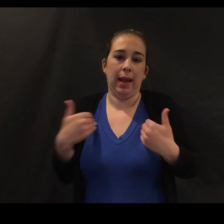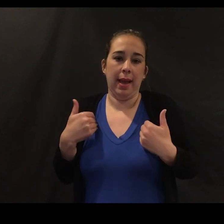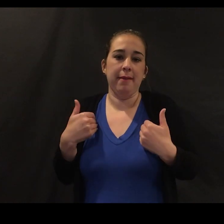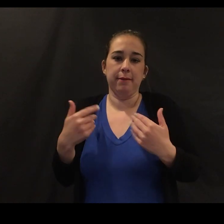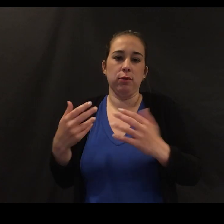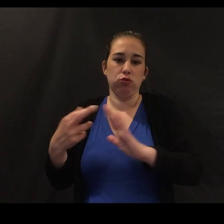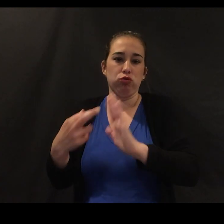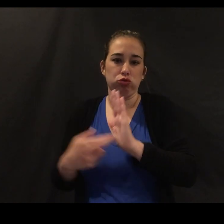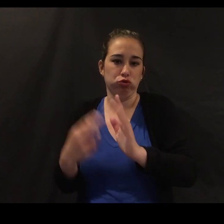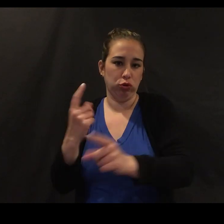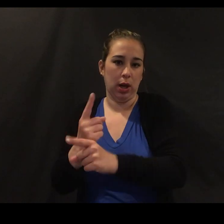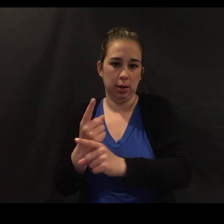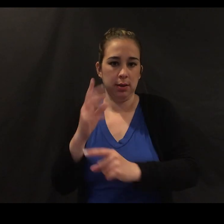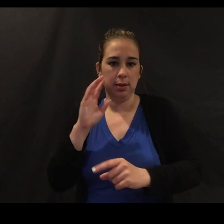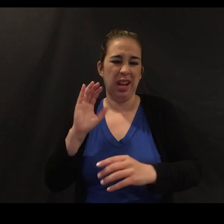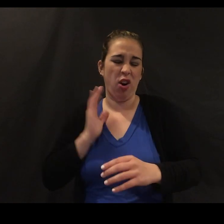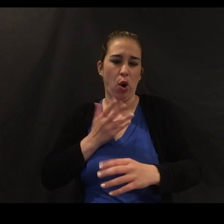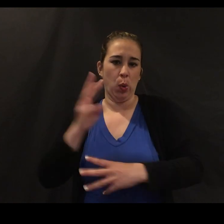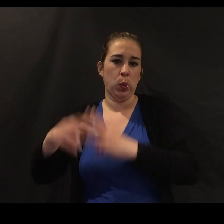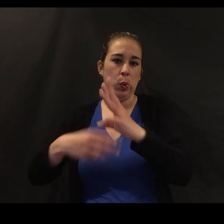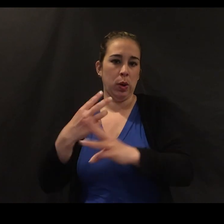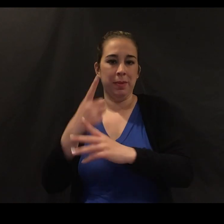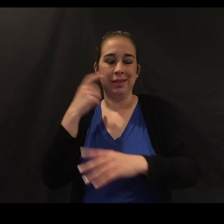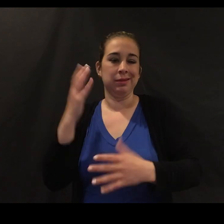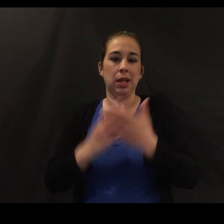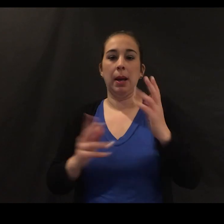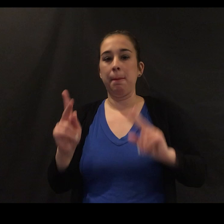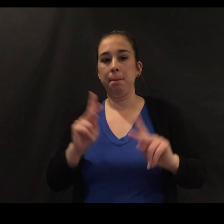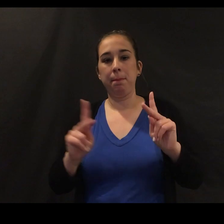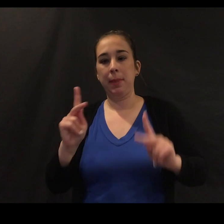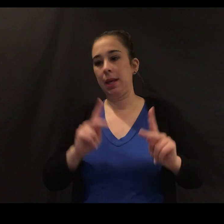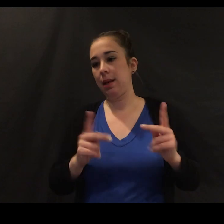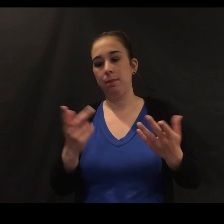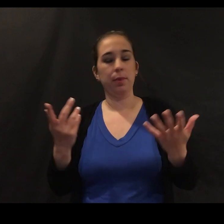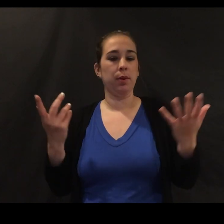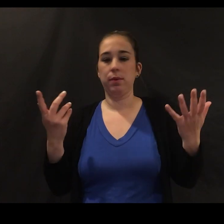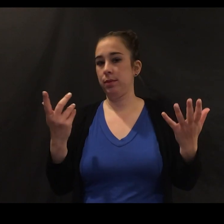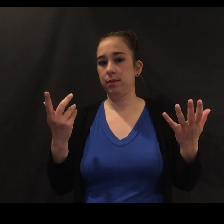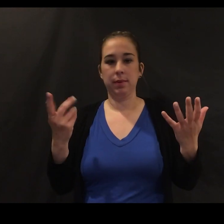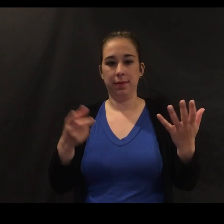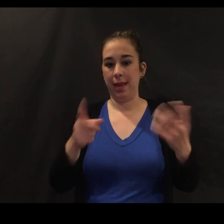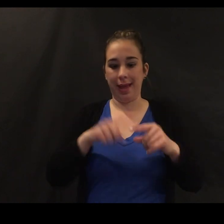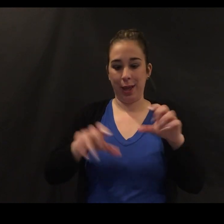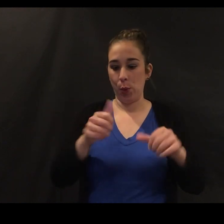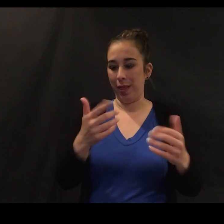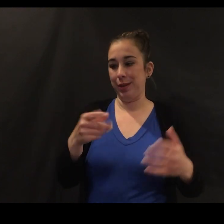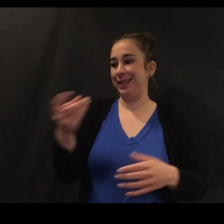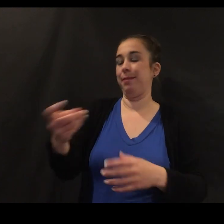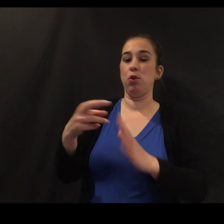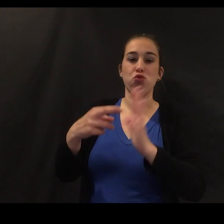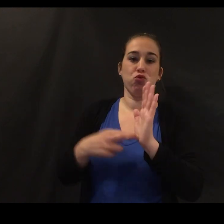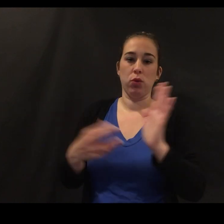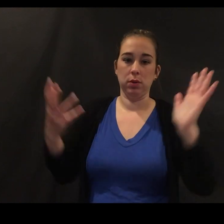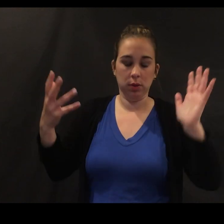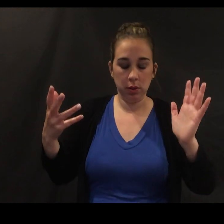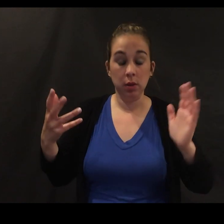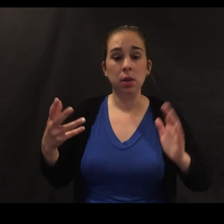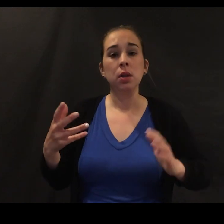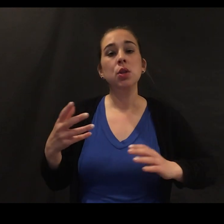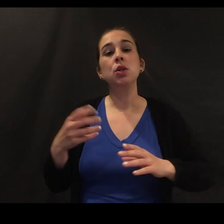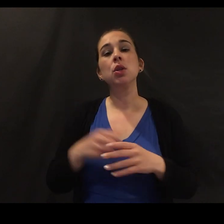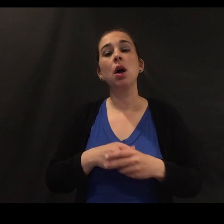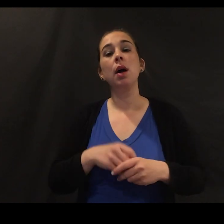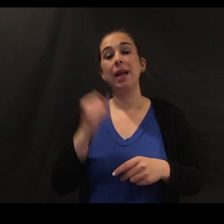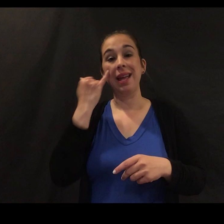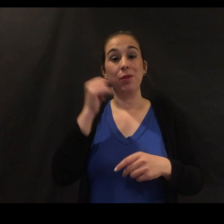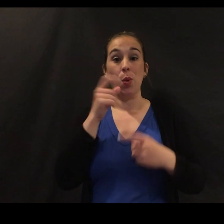rules in our society, because some people, the only way you get them to do anything is give them a rule. That's the only thing it's going to do anything for them. So if you don't give them any rules, they're